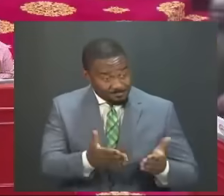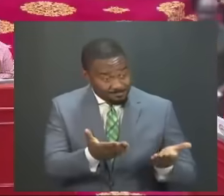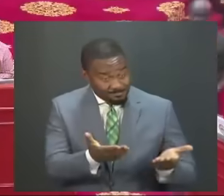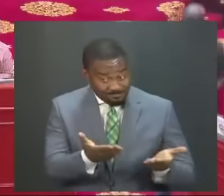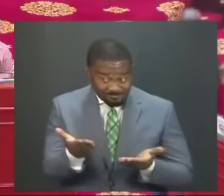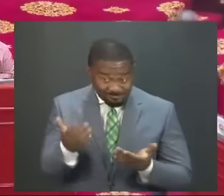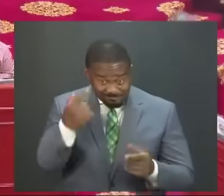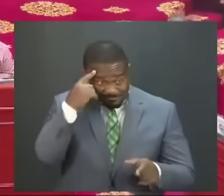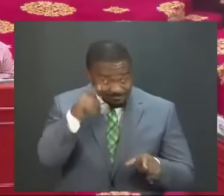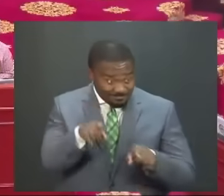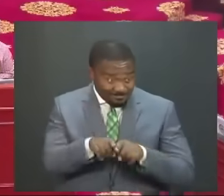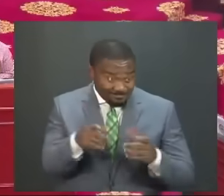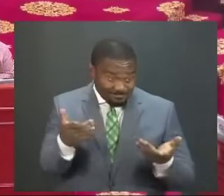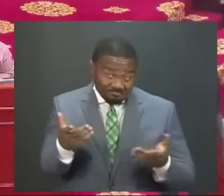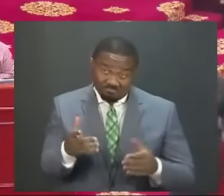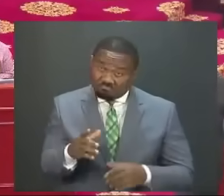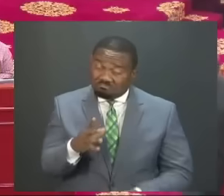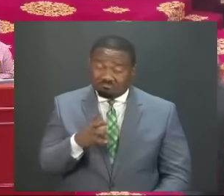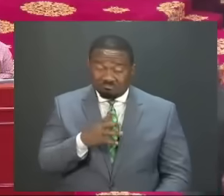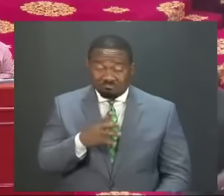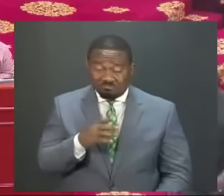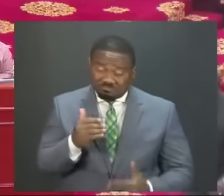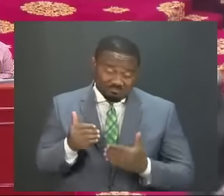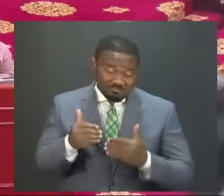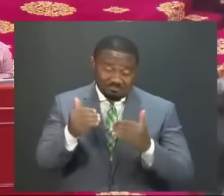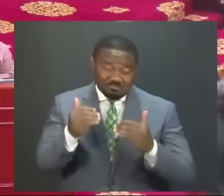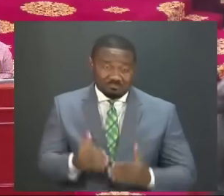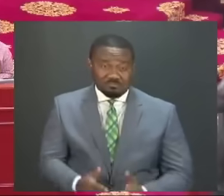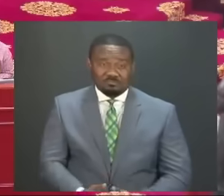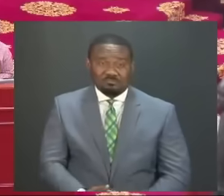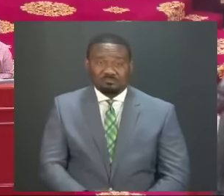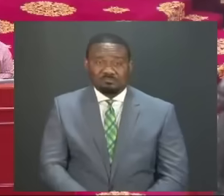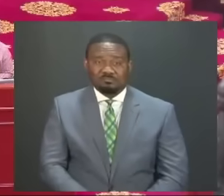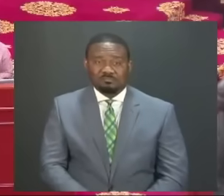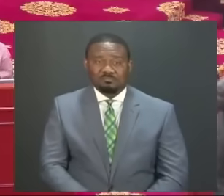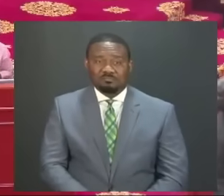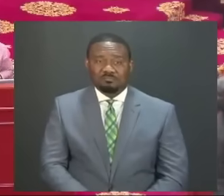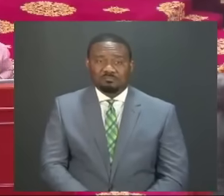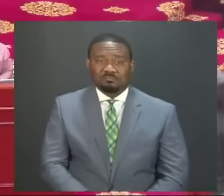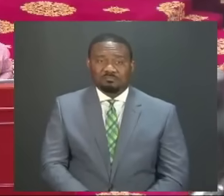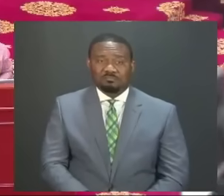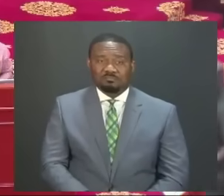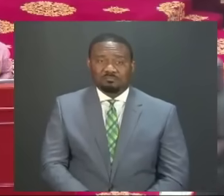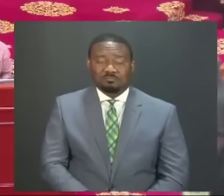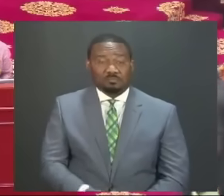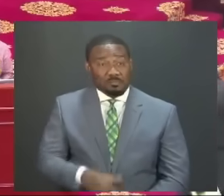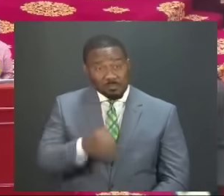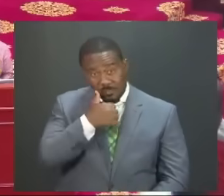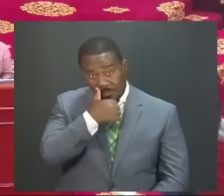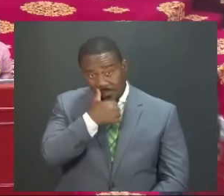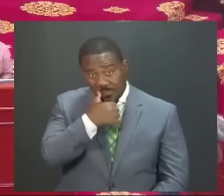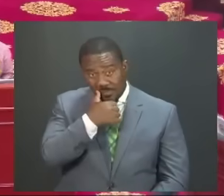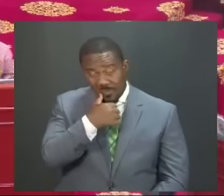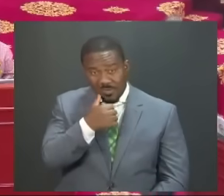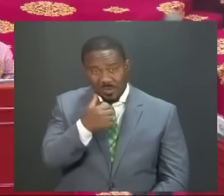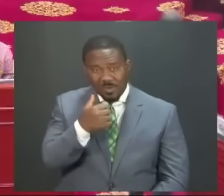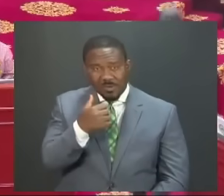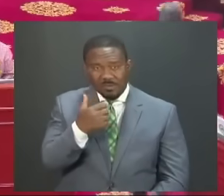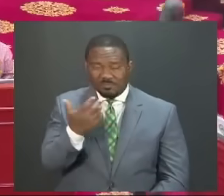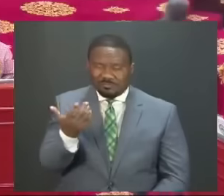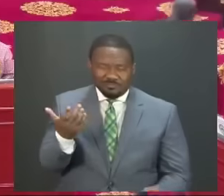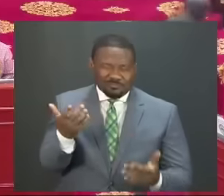Mr. Speaker, we don't have any difficulty. It can be laid. See, the people are going against. Mr. Speaker, issues concerning the education minister